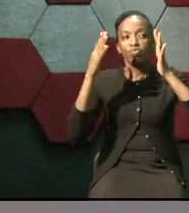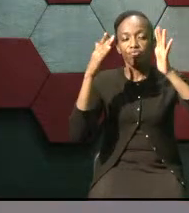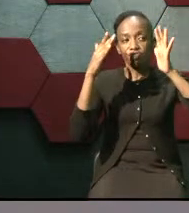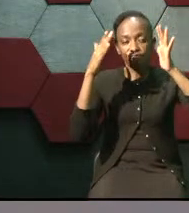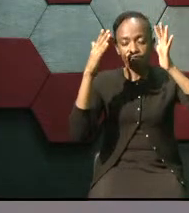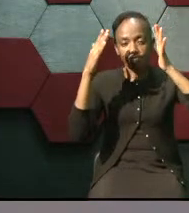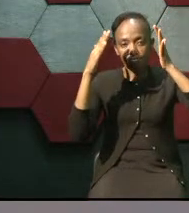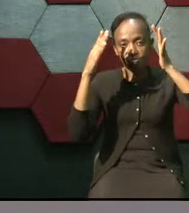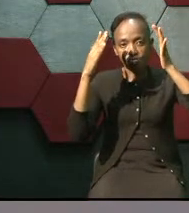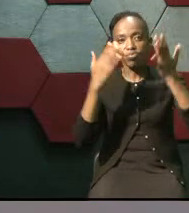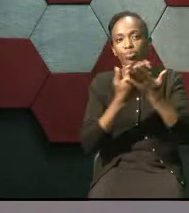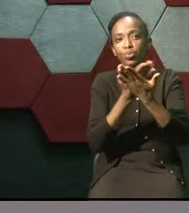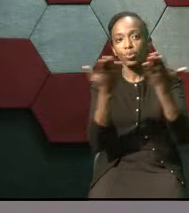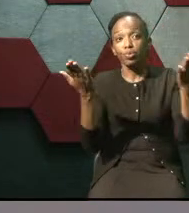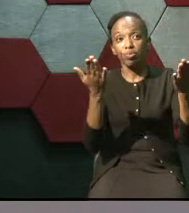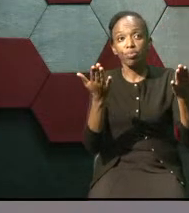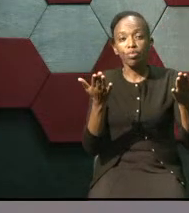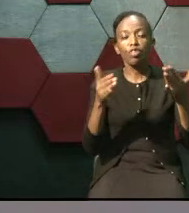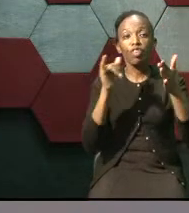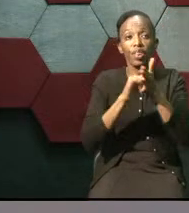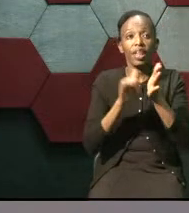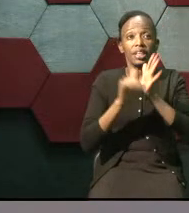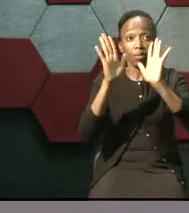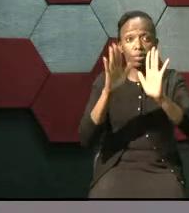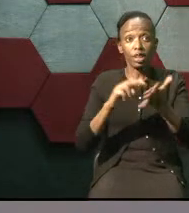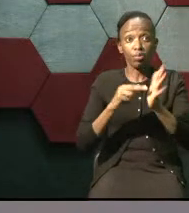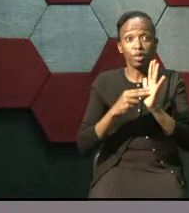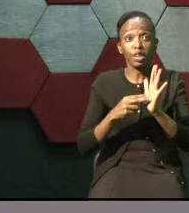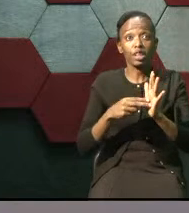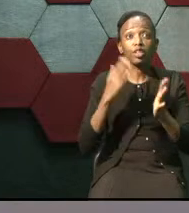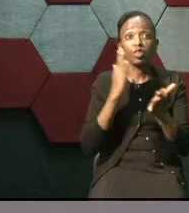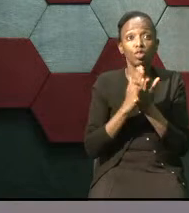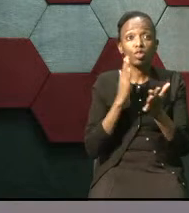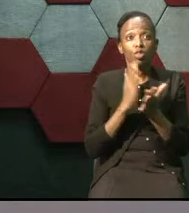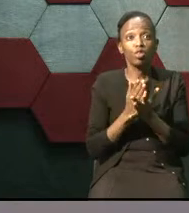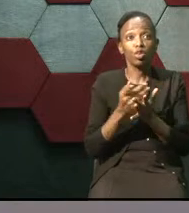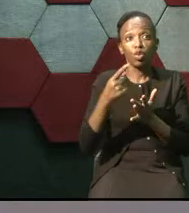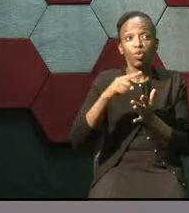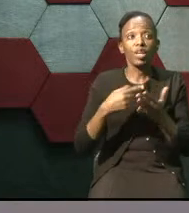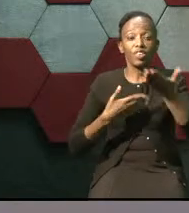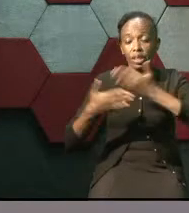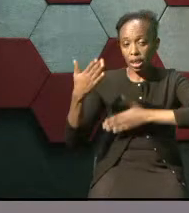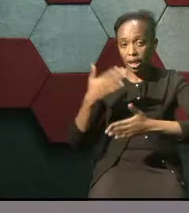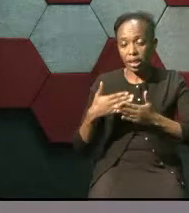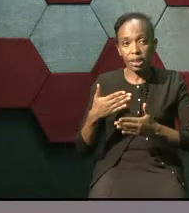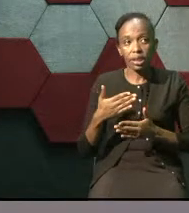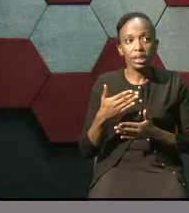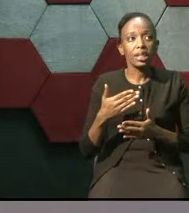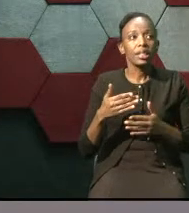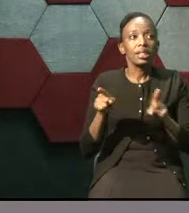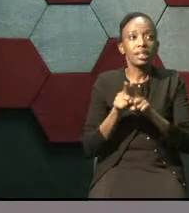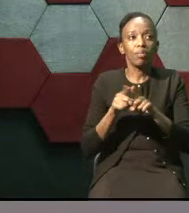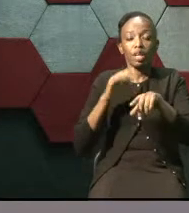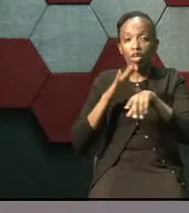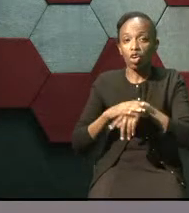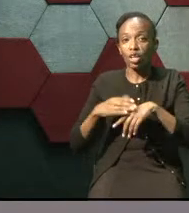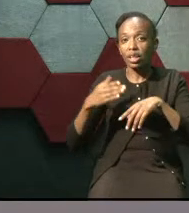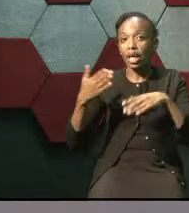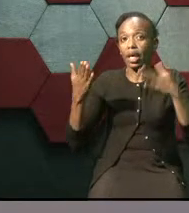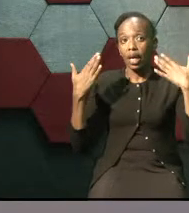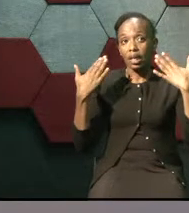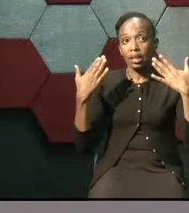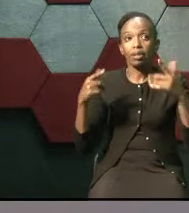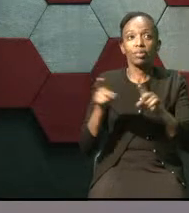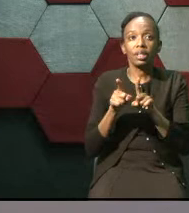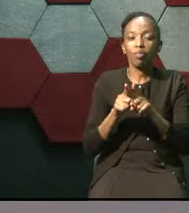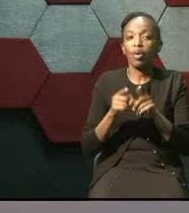Akipas, congratulations for that incredible project. We actually interacted with them. I know Akipas won airtime when we were on the trend. He was one of those